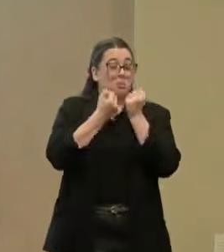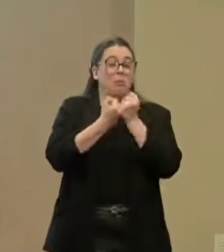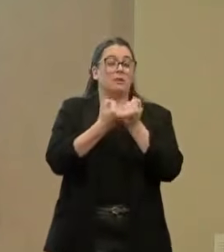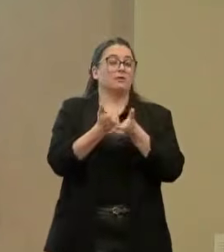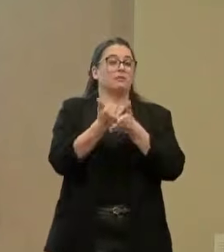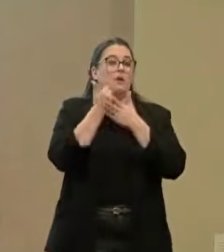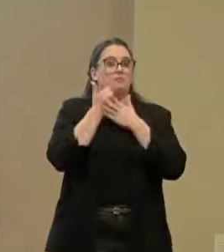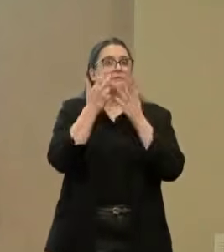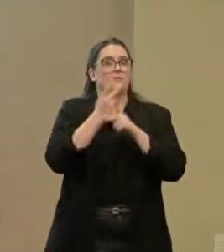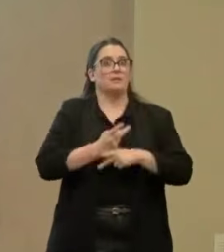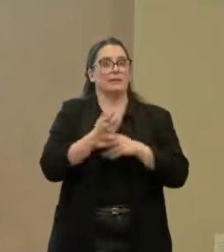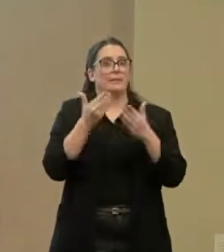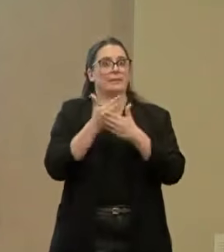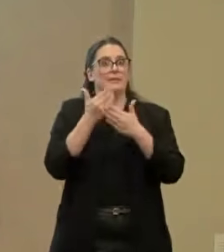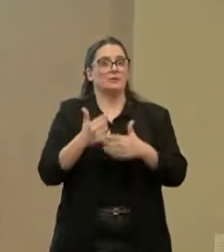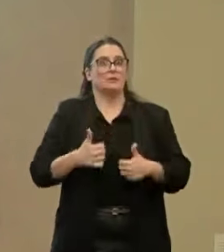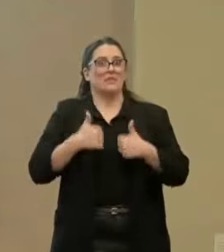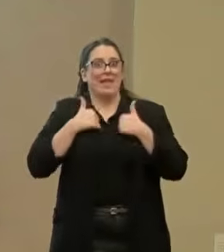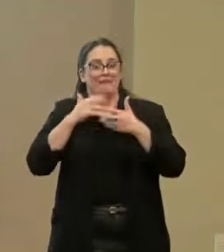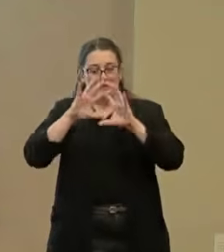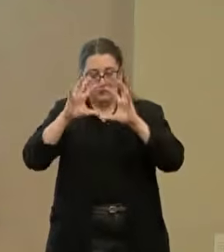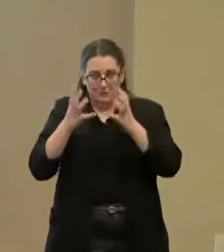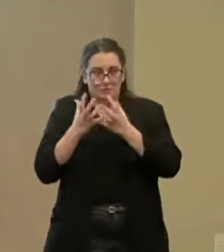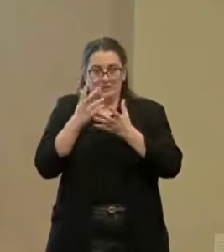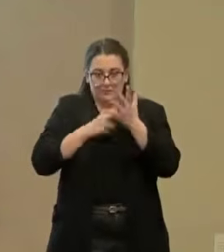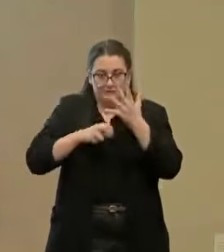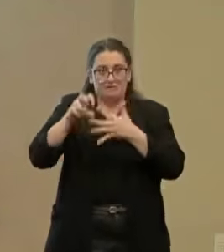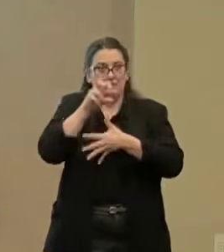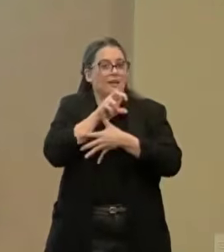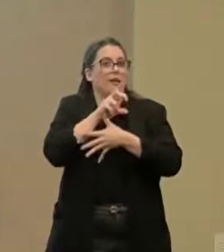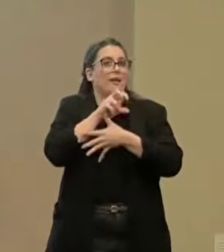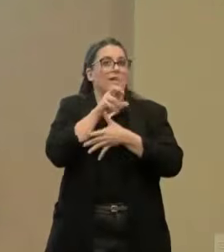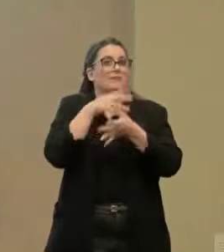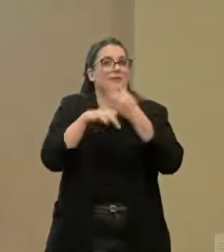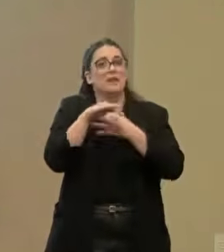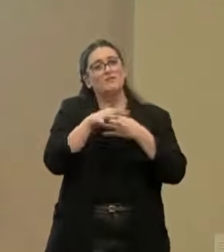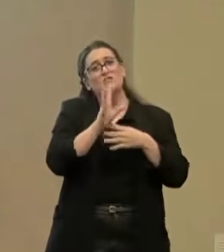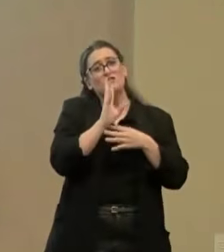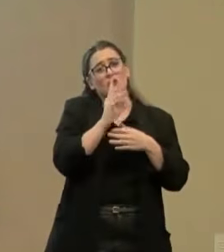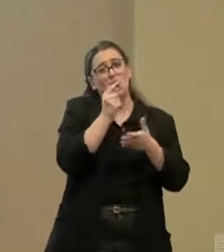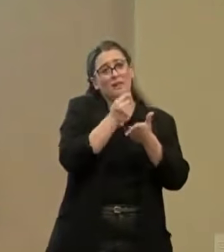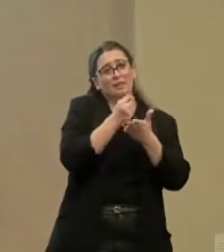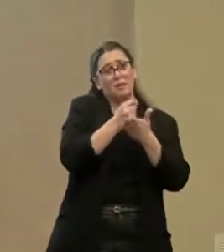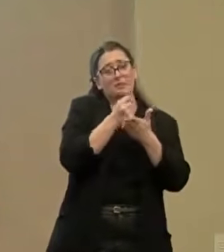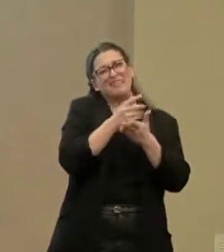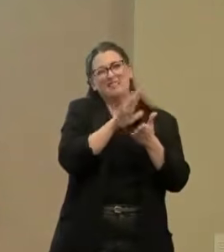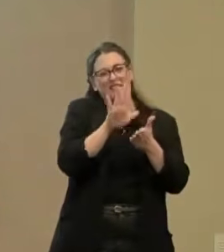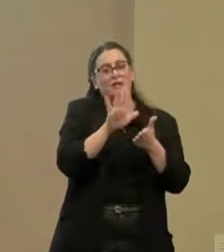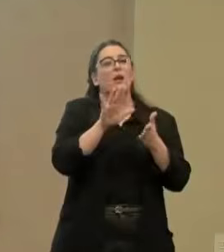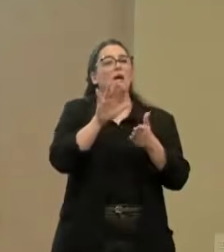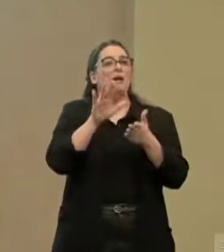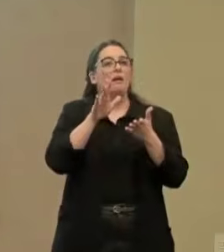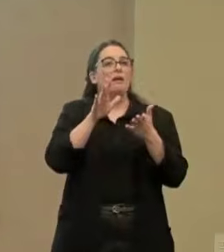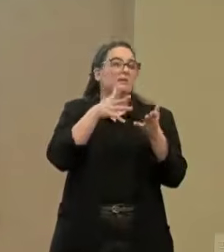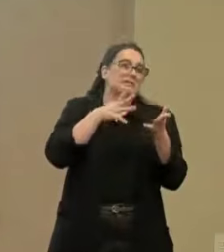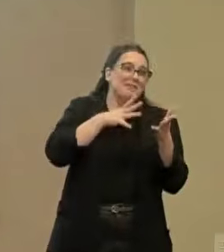me navigate this new world. And doing more than just talk therapy for me is what helped me, like somatic therapy. A